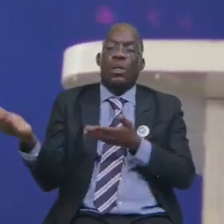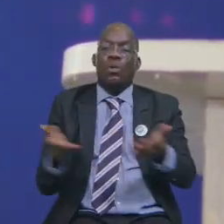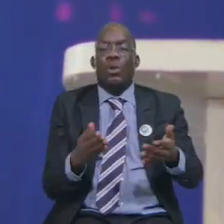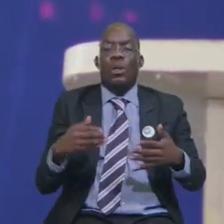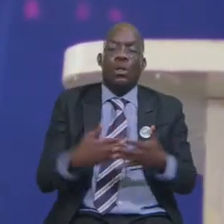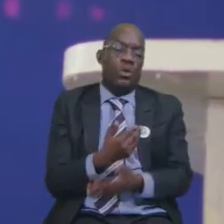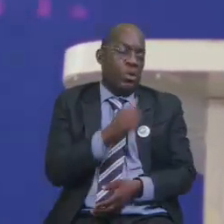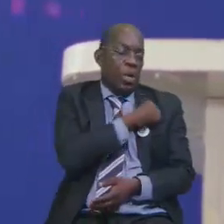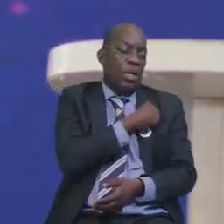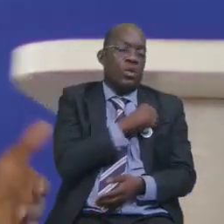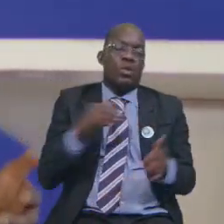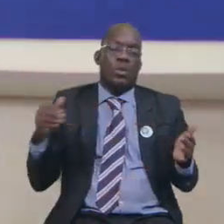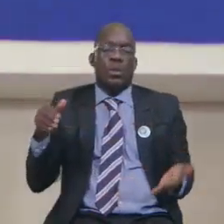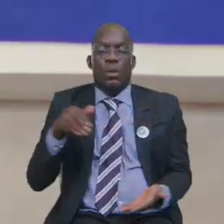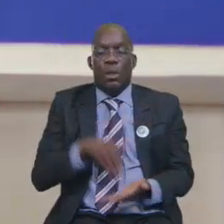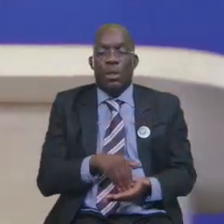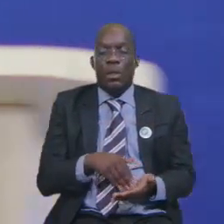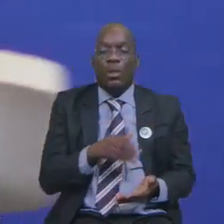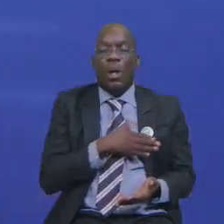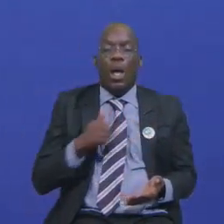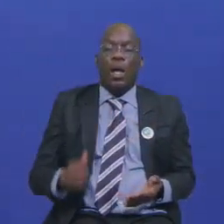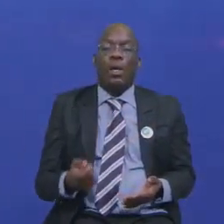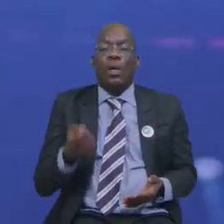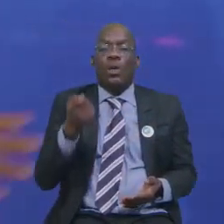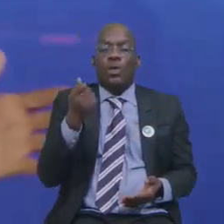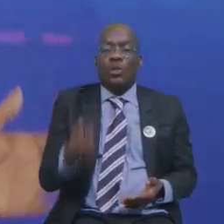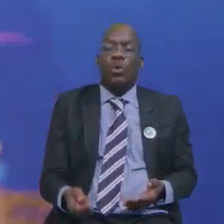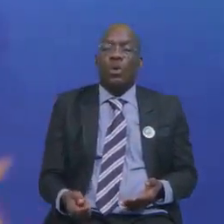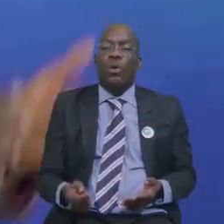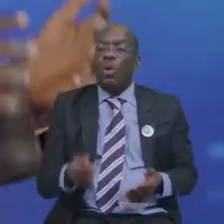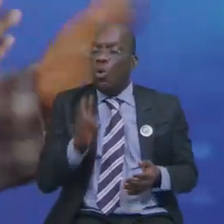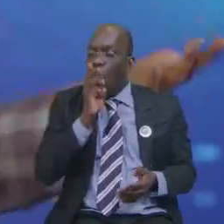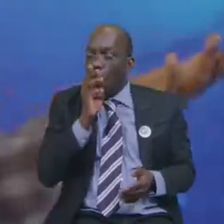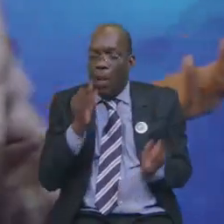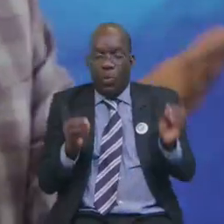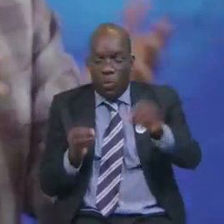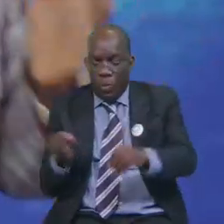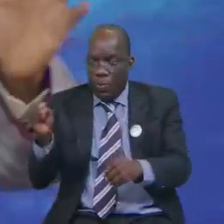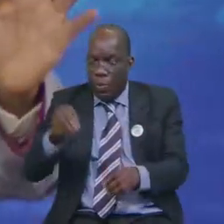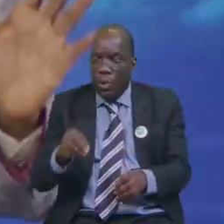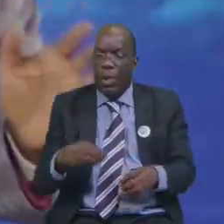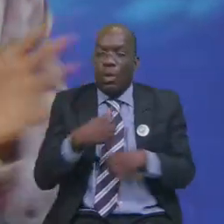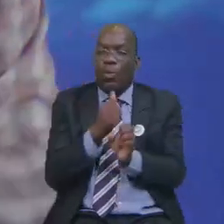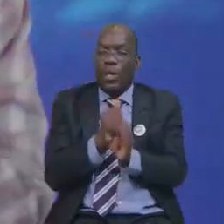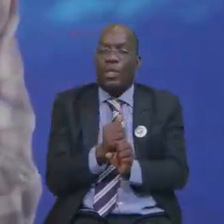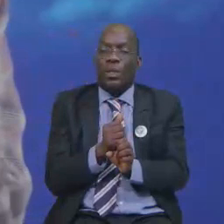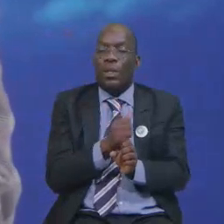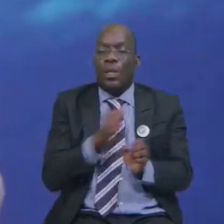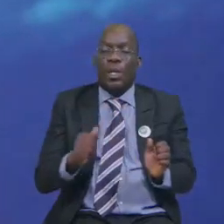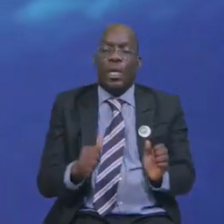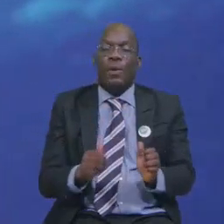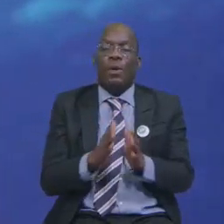attitude again. And little drops of water make, tell me, a